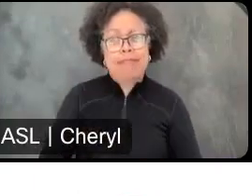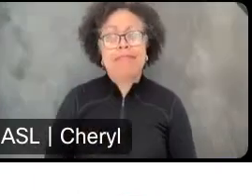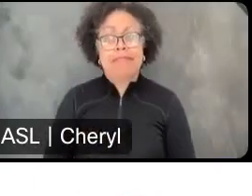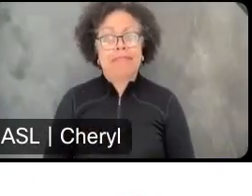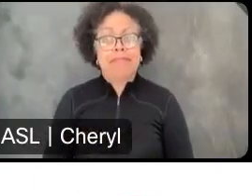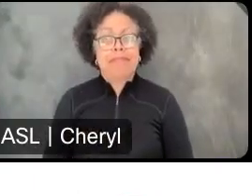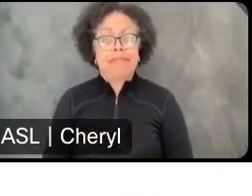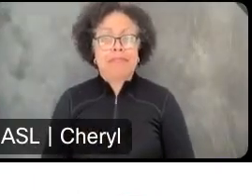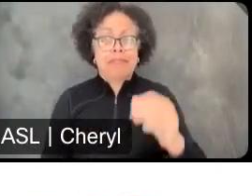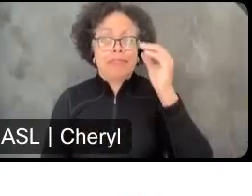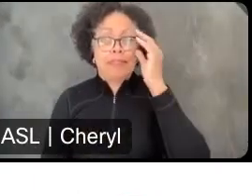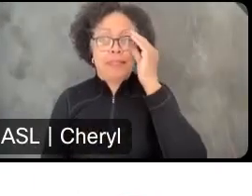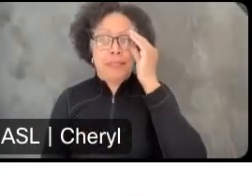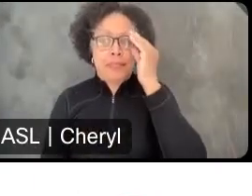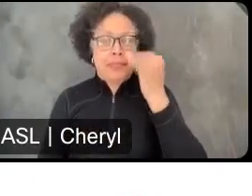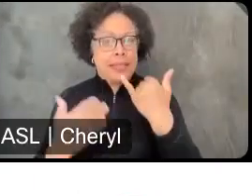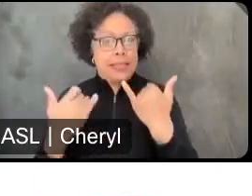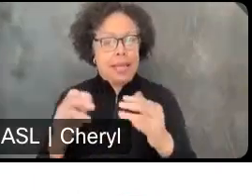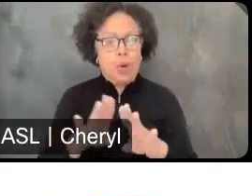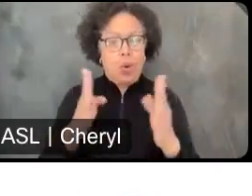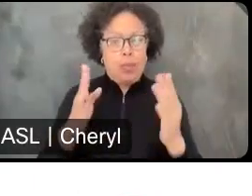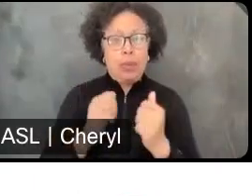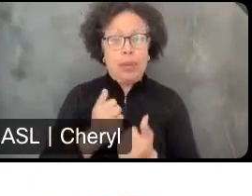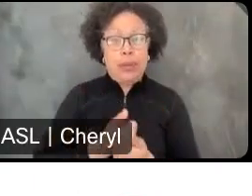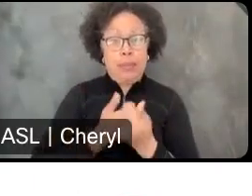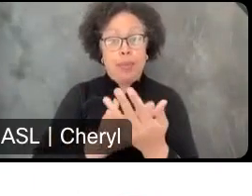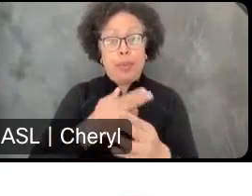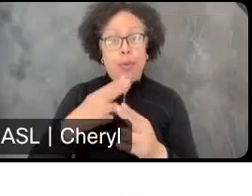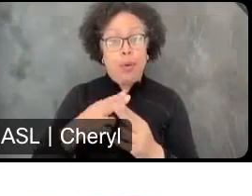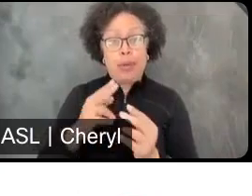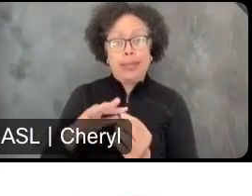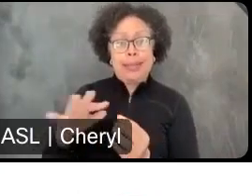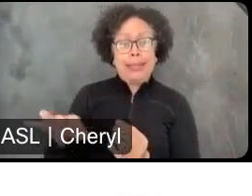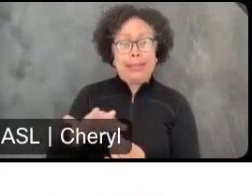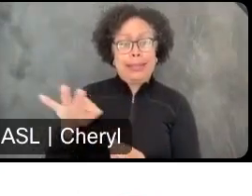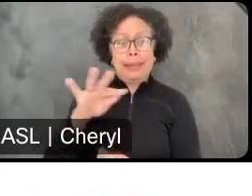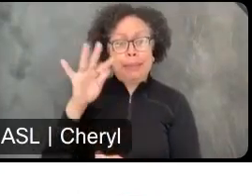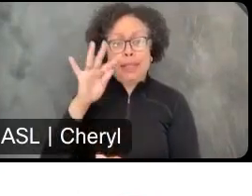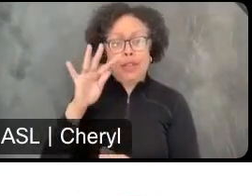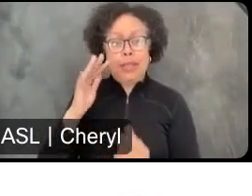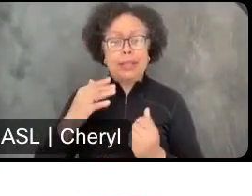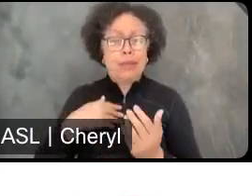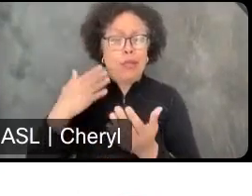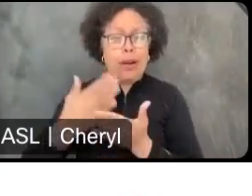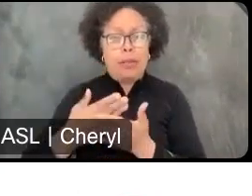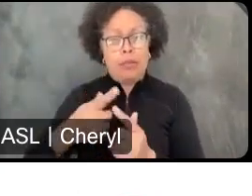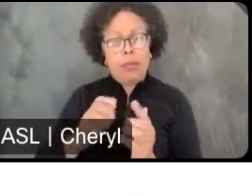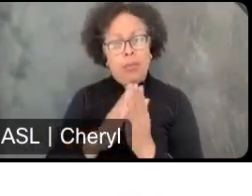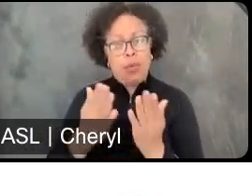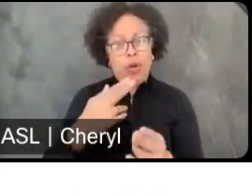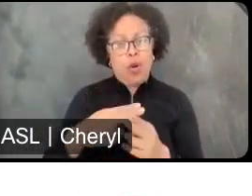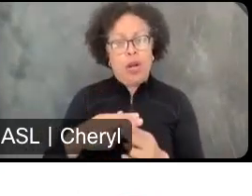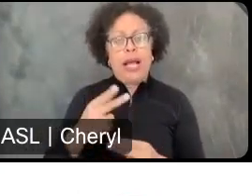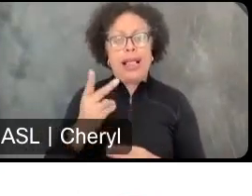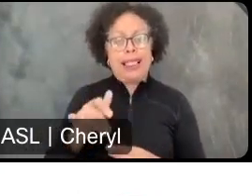I'd like to open with a poem called The Spirits Arrive from a book of poetry called There Are